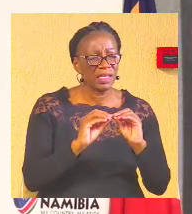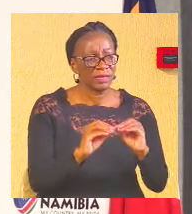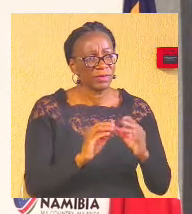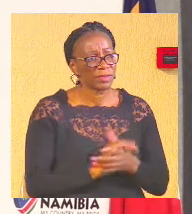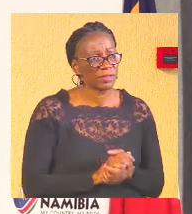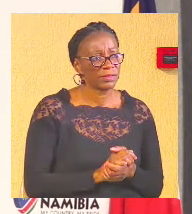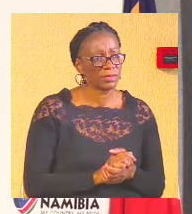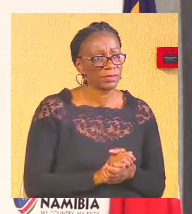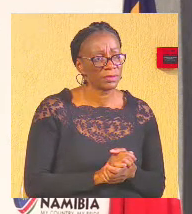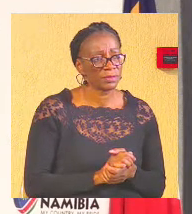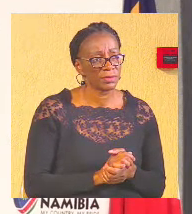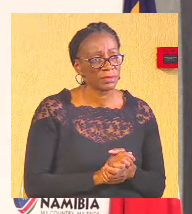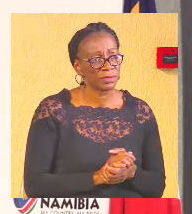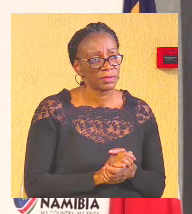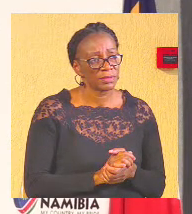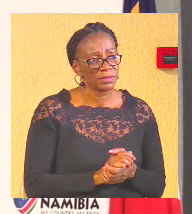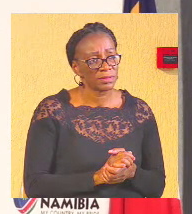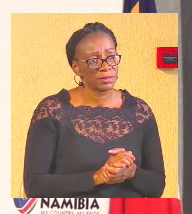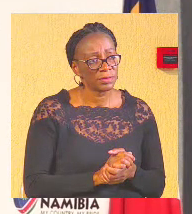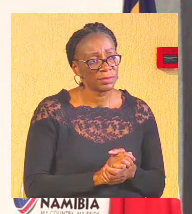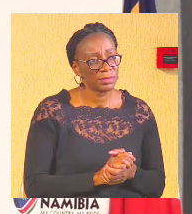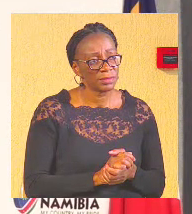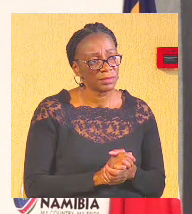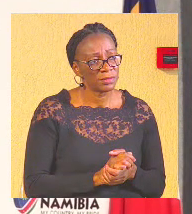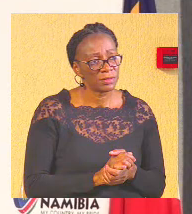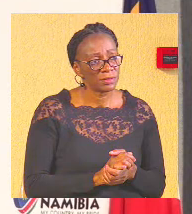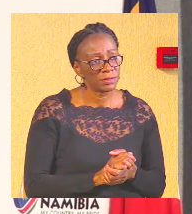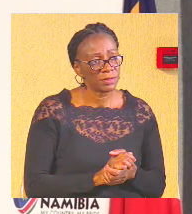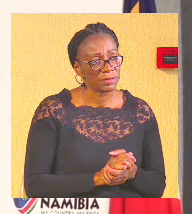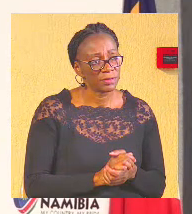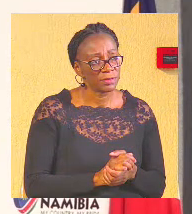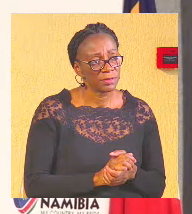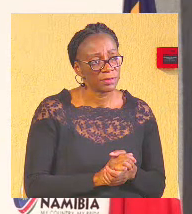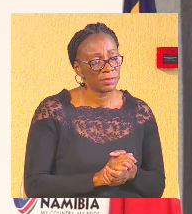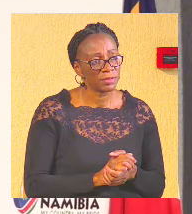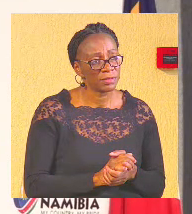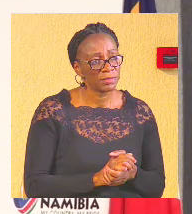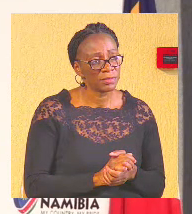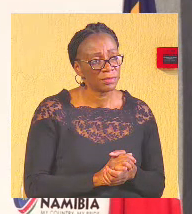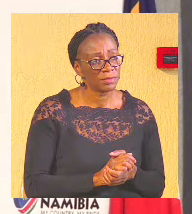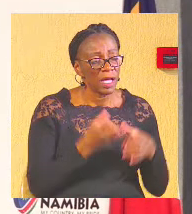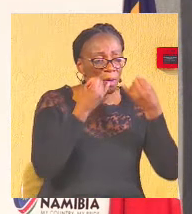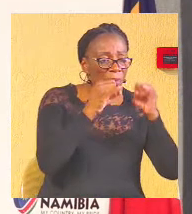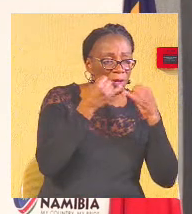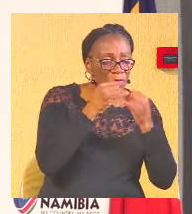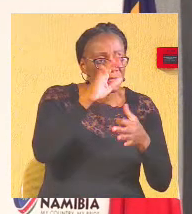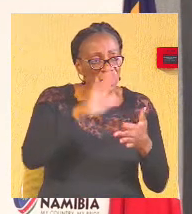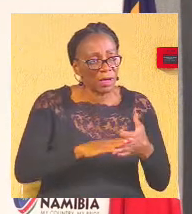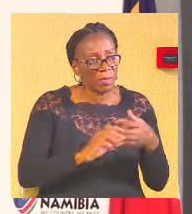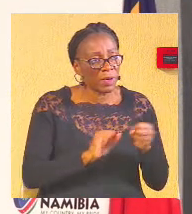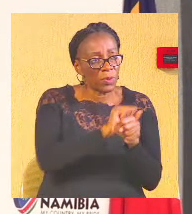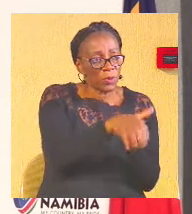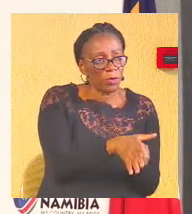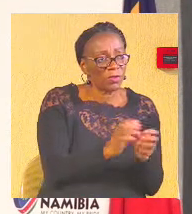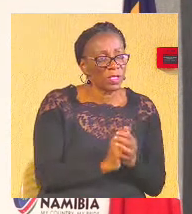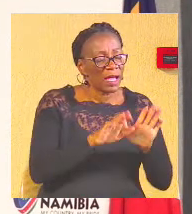public campaign on information related to COVID-19. How, in terms of progress, how is the